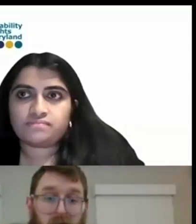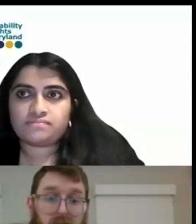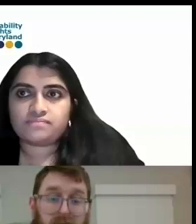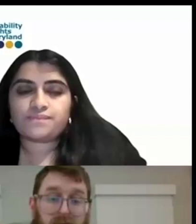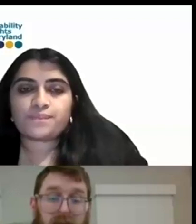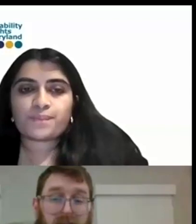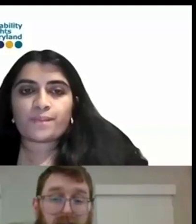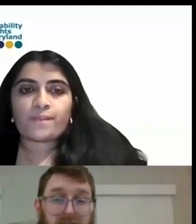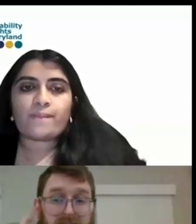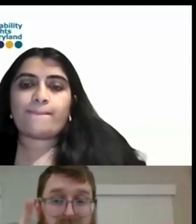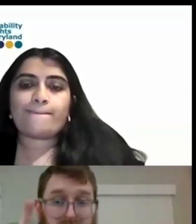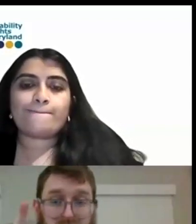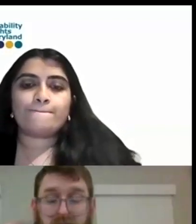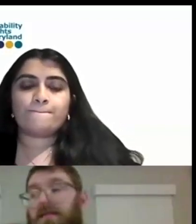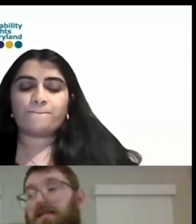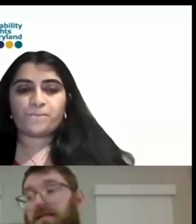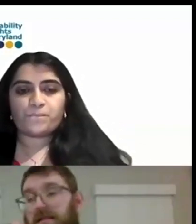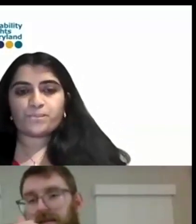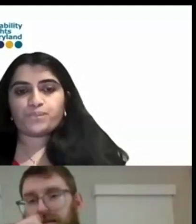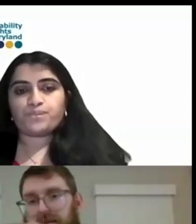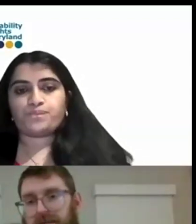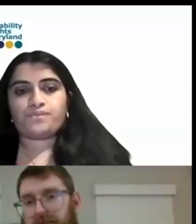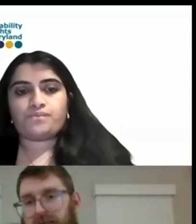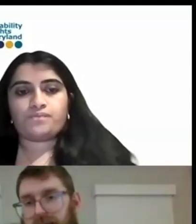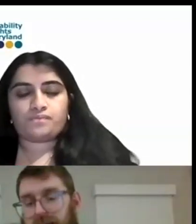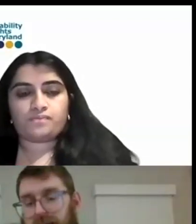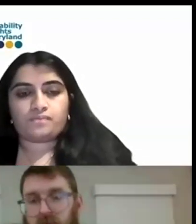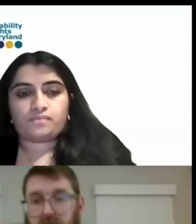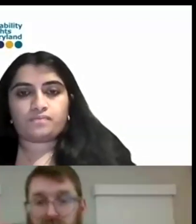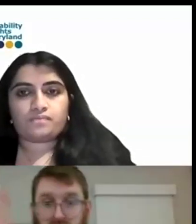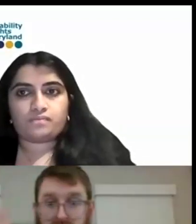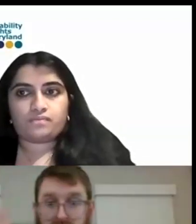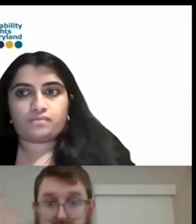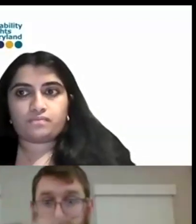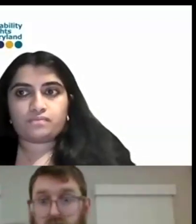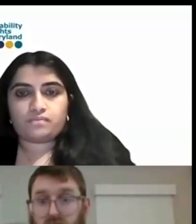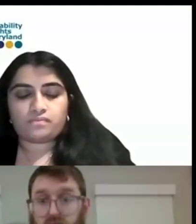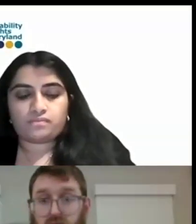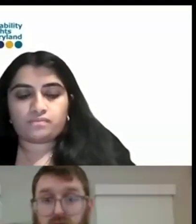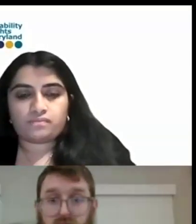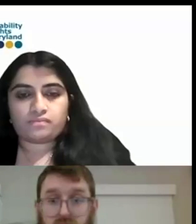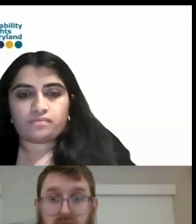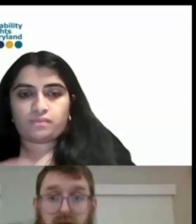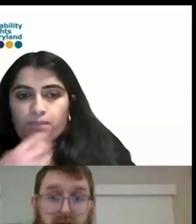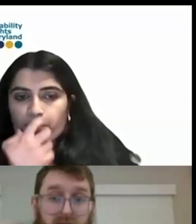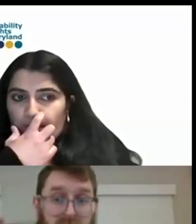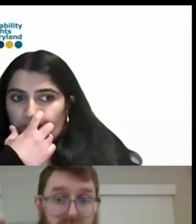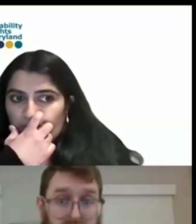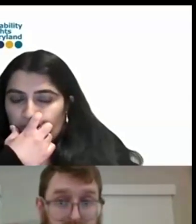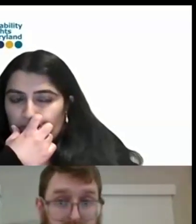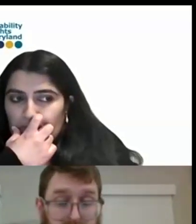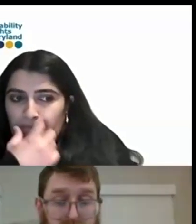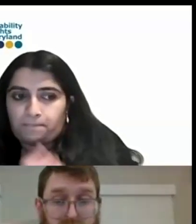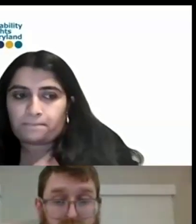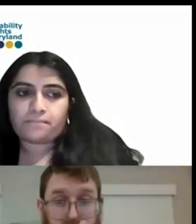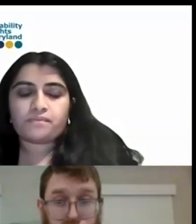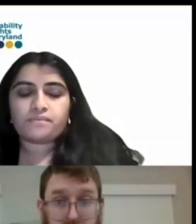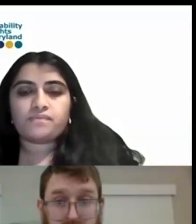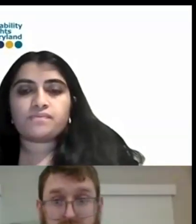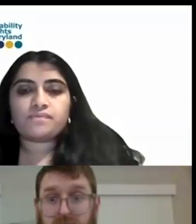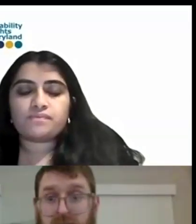interpretation. We will also be offering this presentation with Spanish simultaneous interpretation and